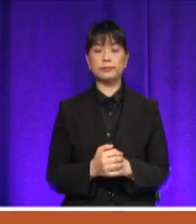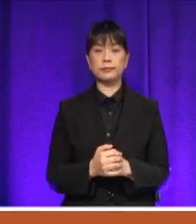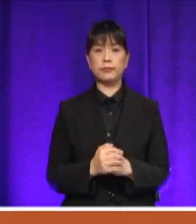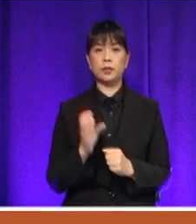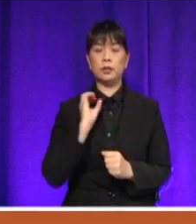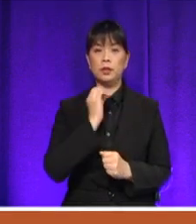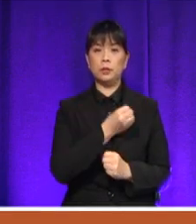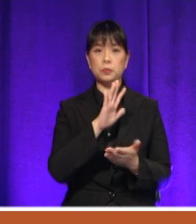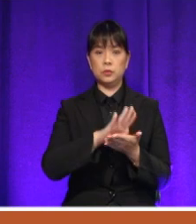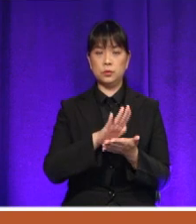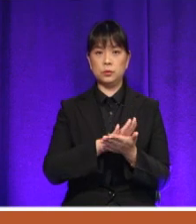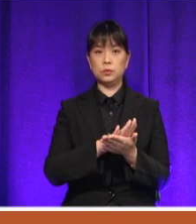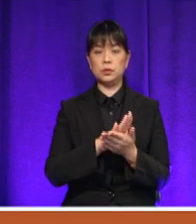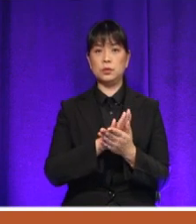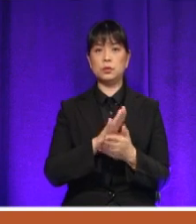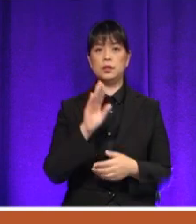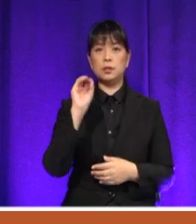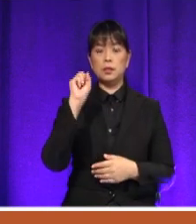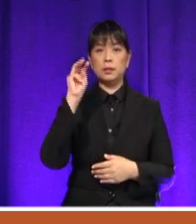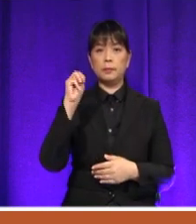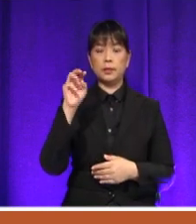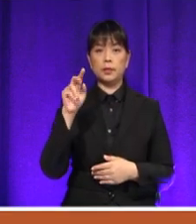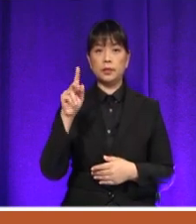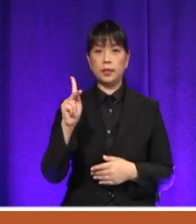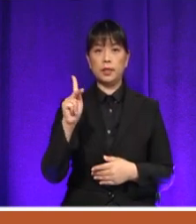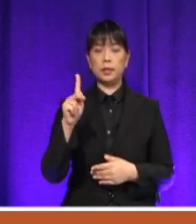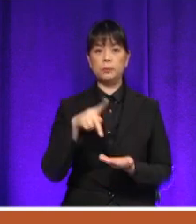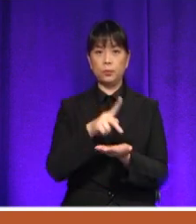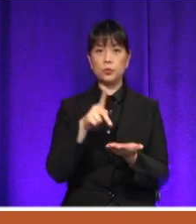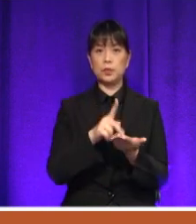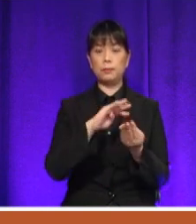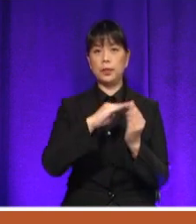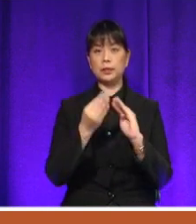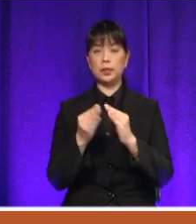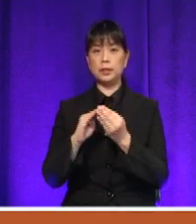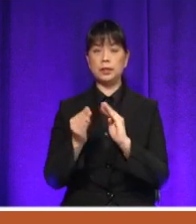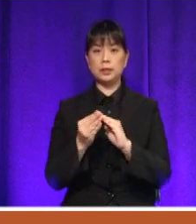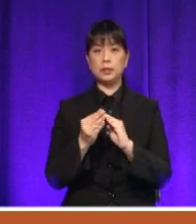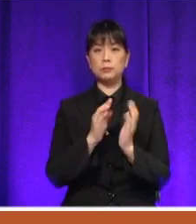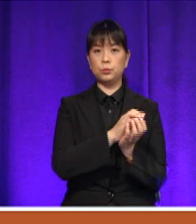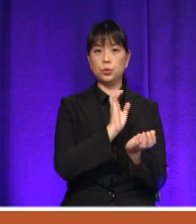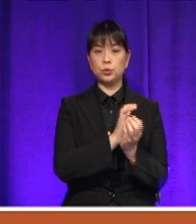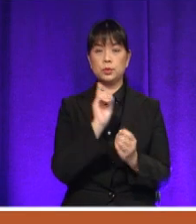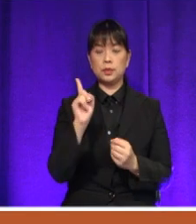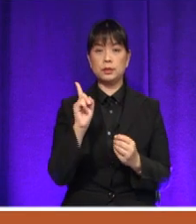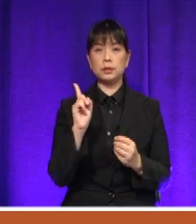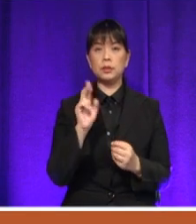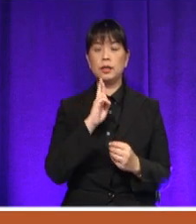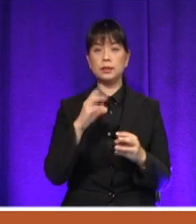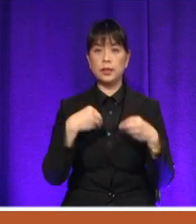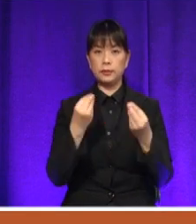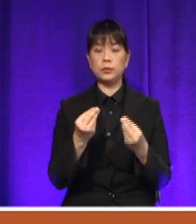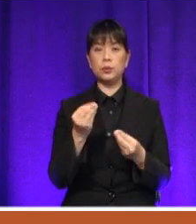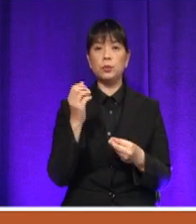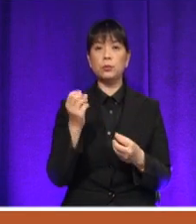Our school, SMK Pusat Bandar Puchong 1, has been given a huge amount of money by